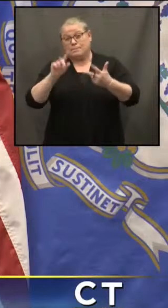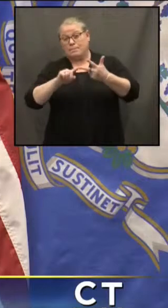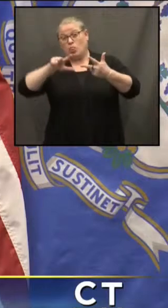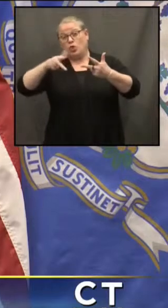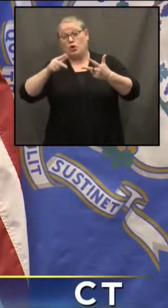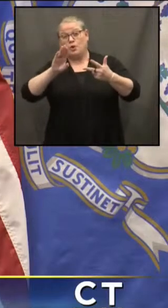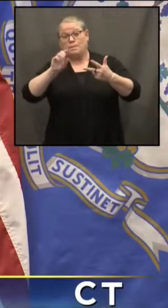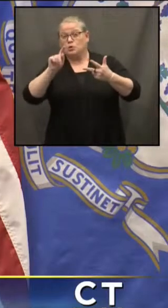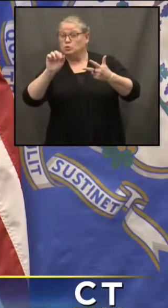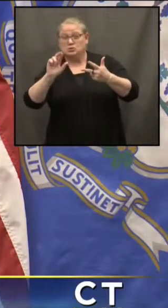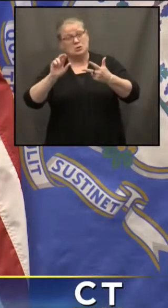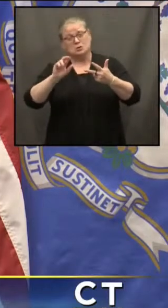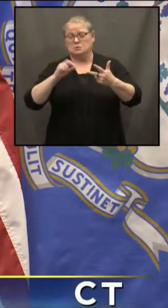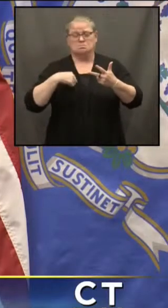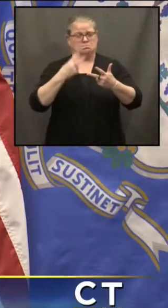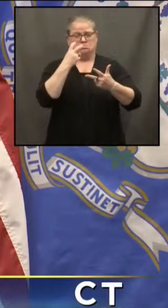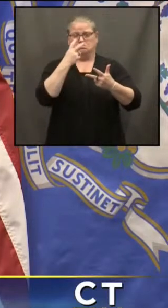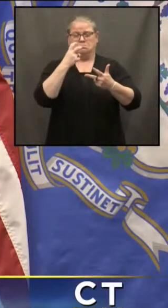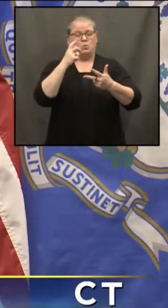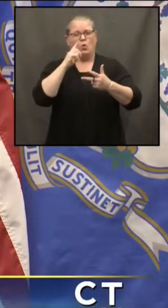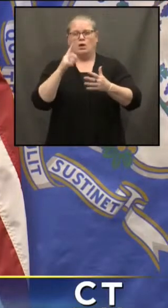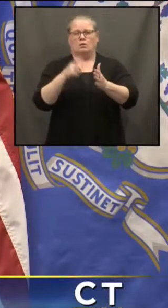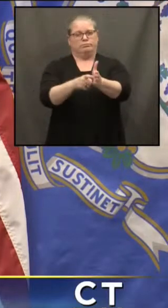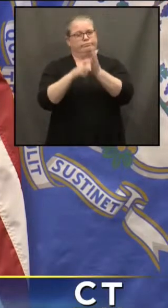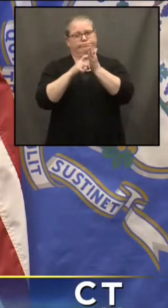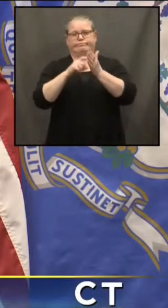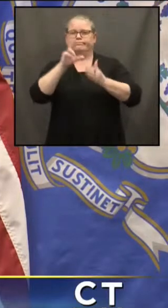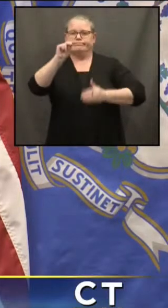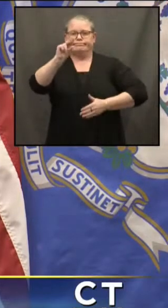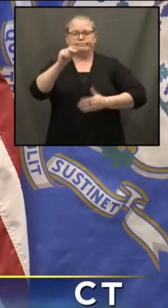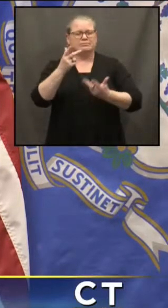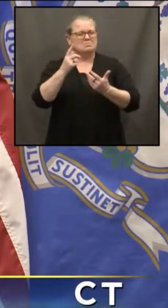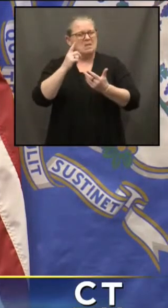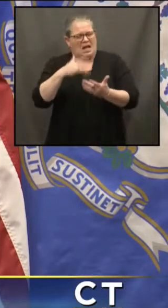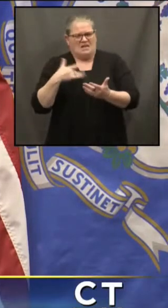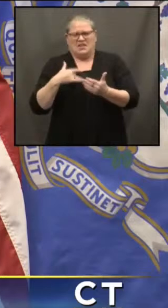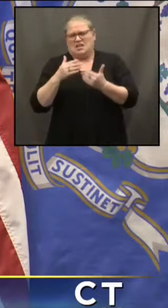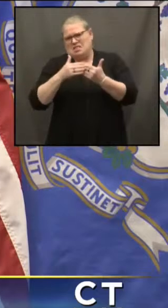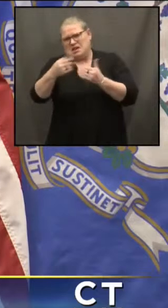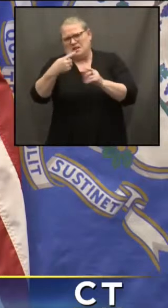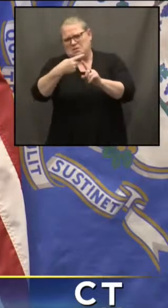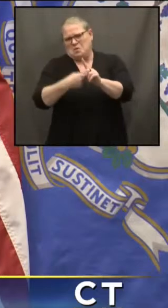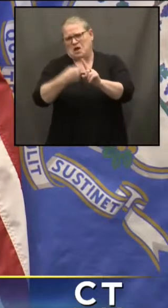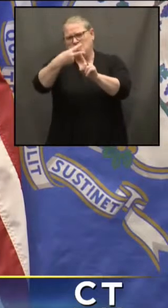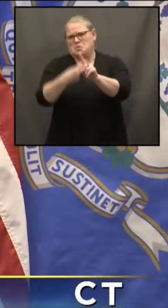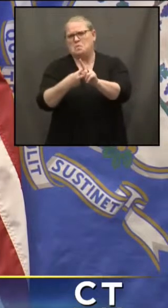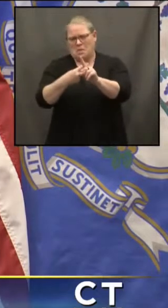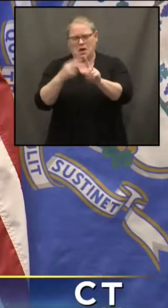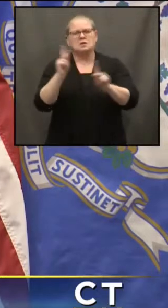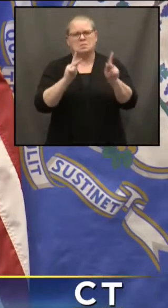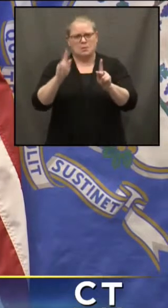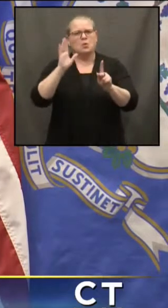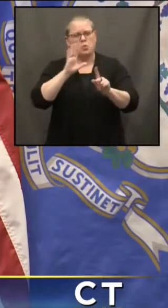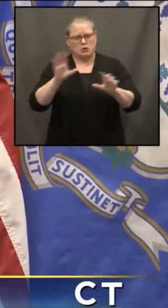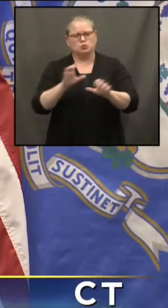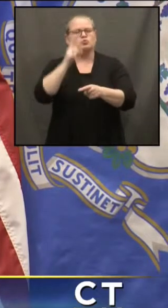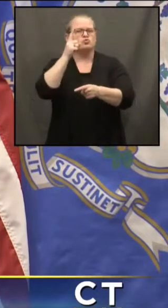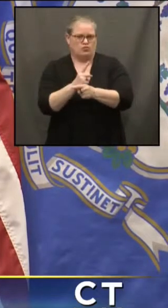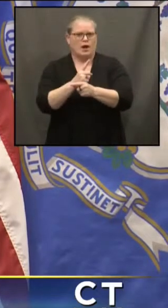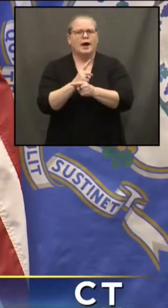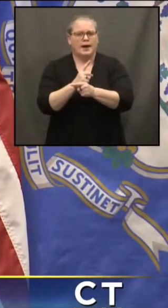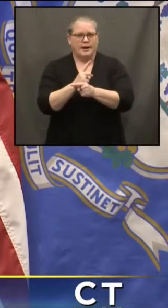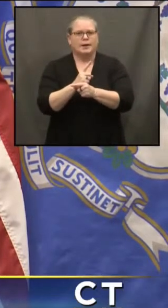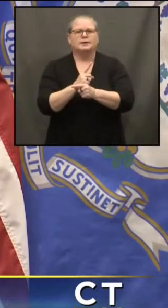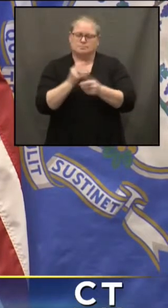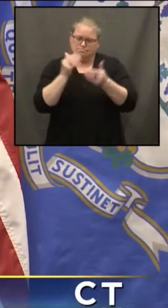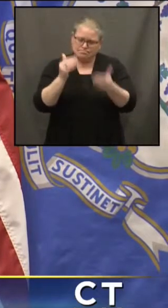60 days, you're going to see real progress with Connecticut folks doing the right thing, stepping up, getting their booster, or making sure their child